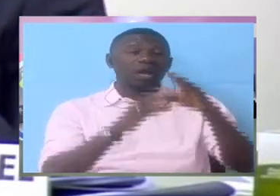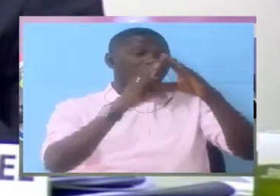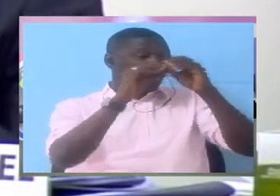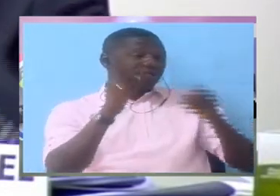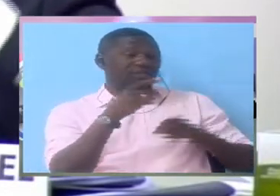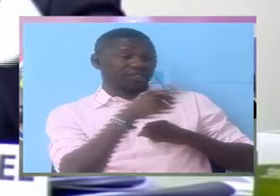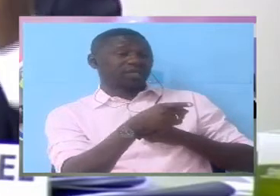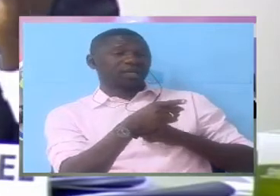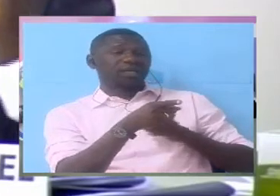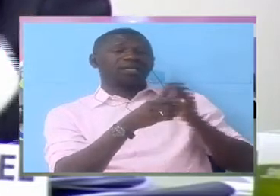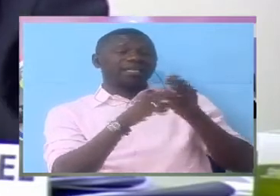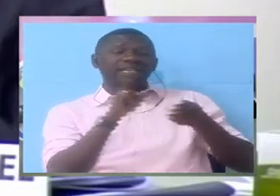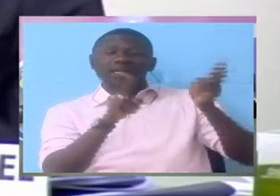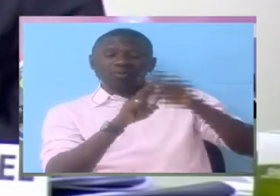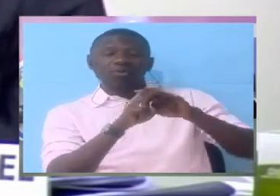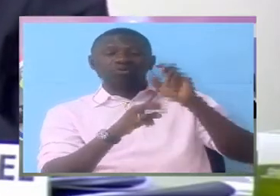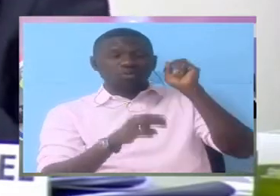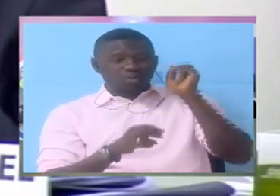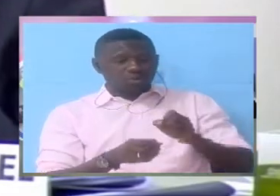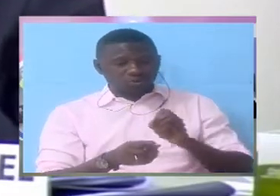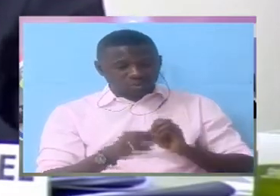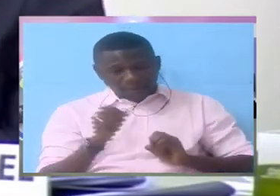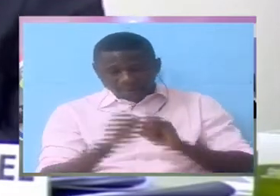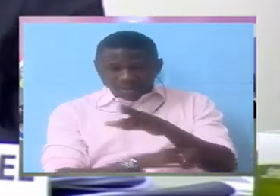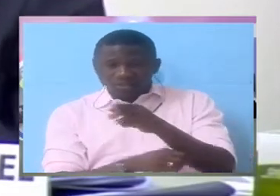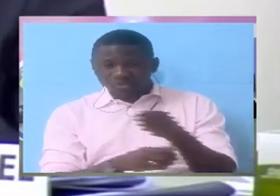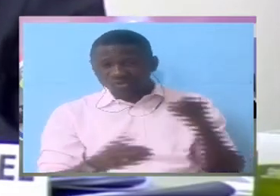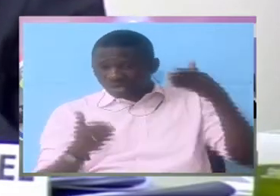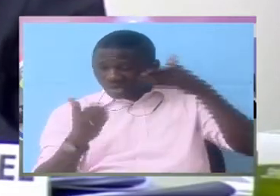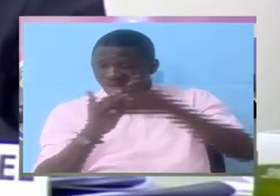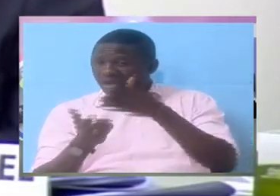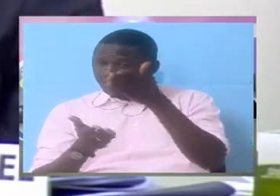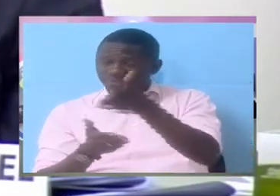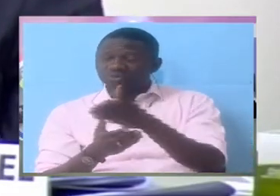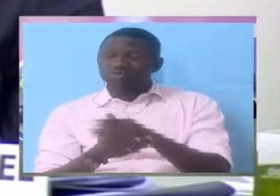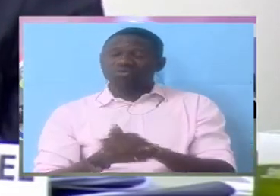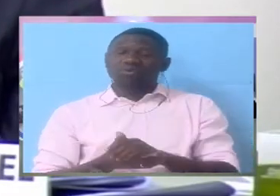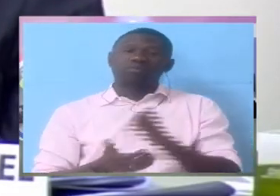necessarily as director of operations.